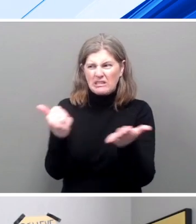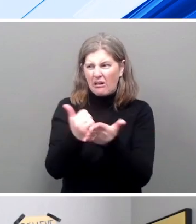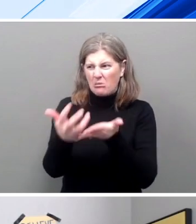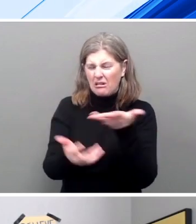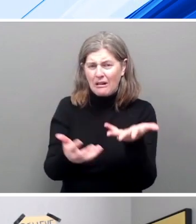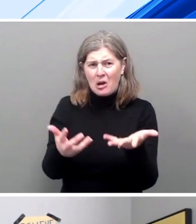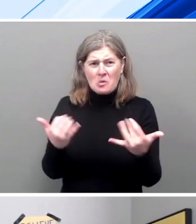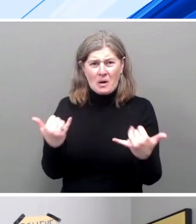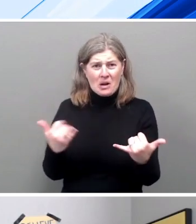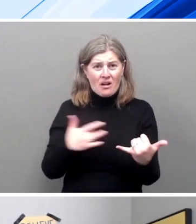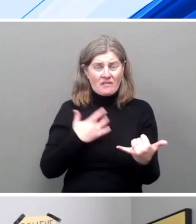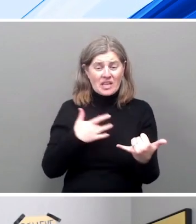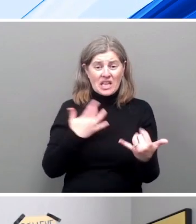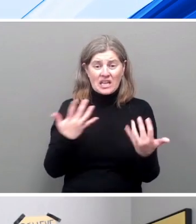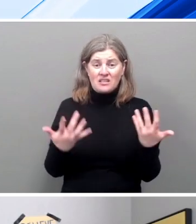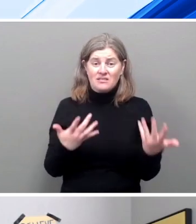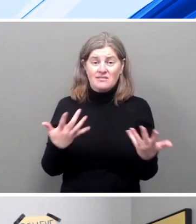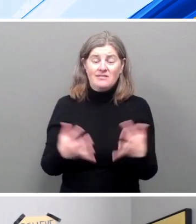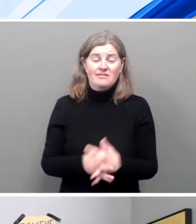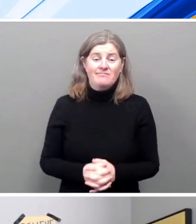point,